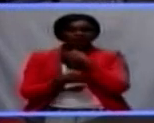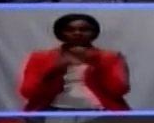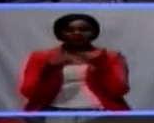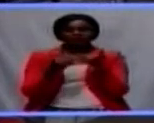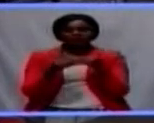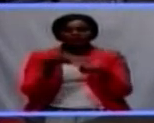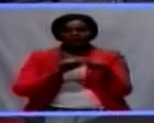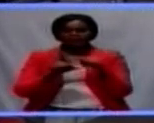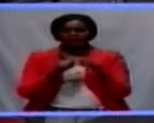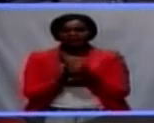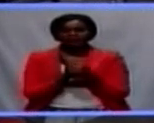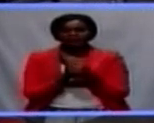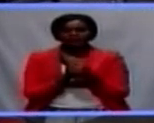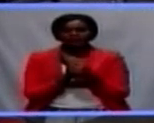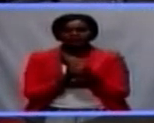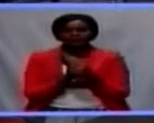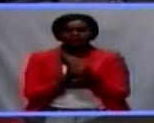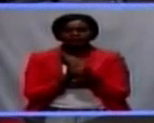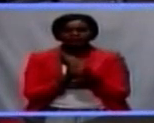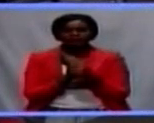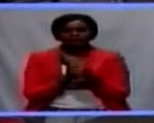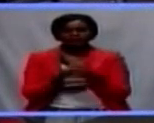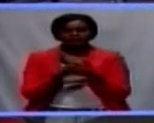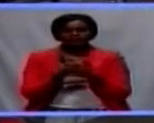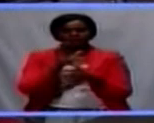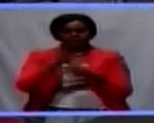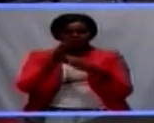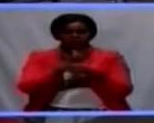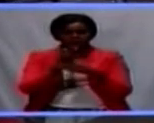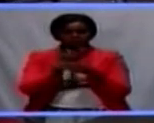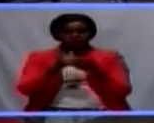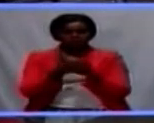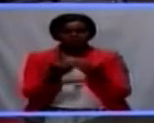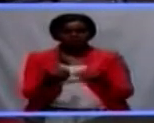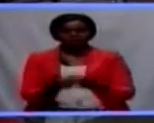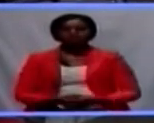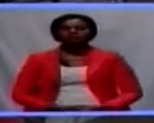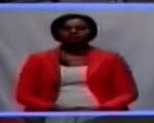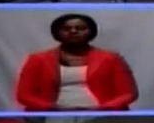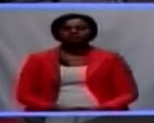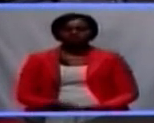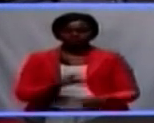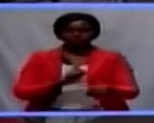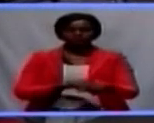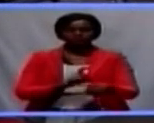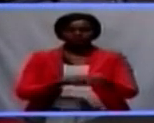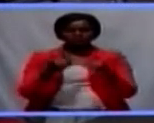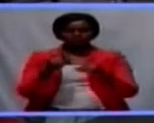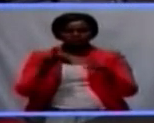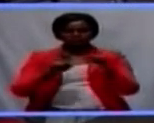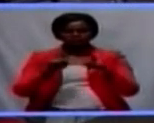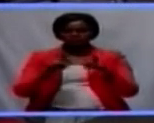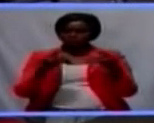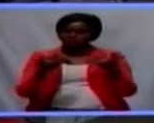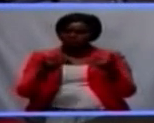the supplier's fault, yeah, but where they're taking their businesses to. So this issue of timeliness when it comes to people getting paid